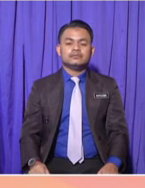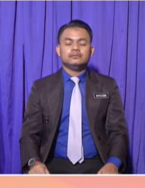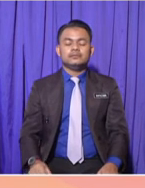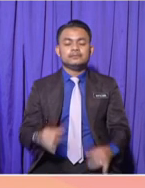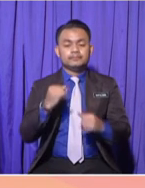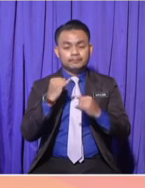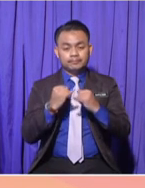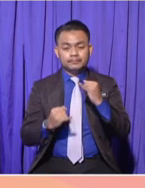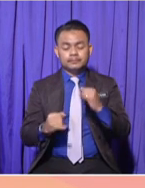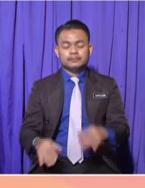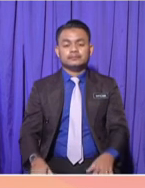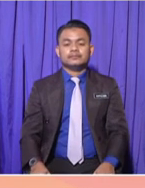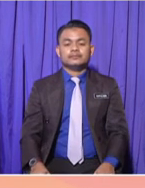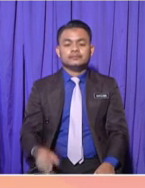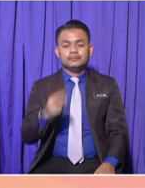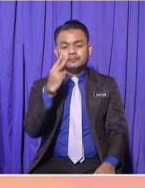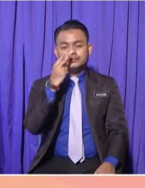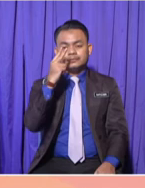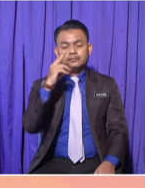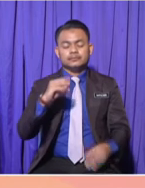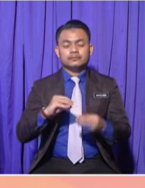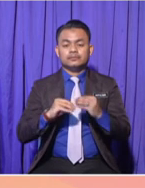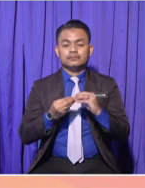Lastly, look at this number.